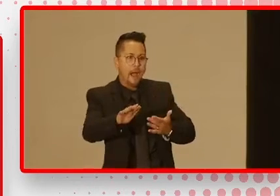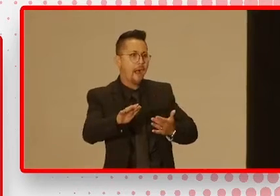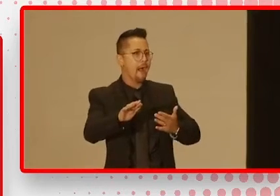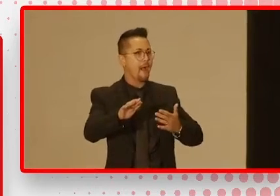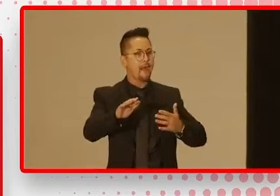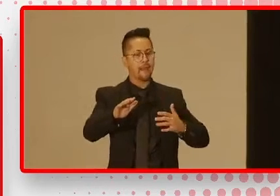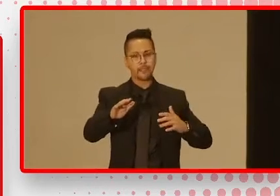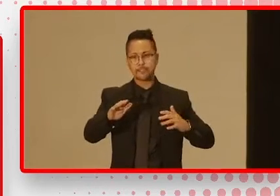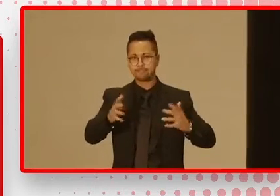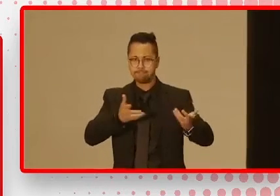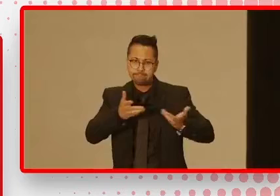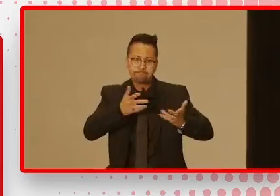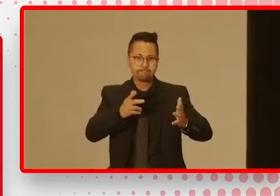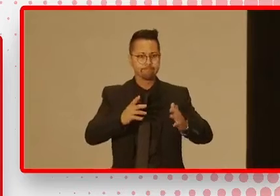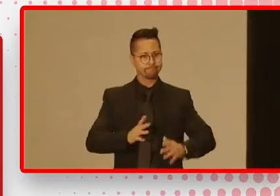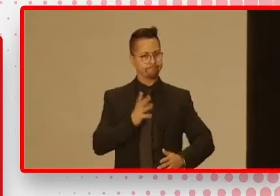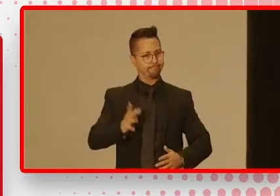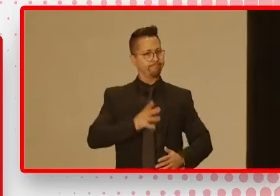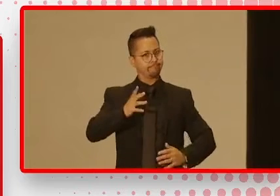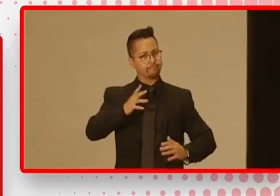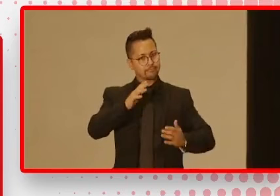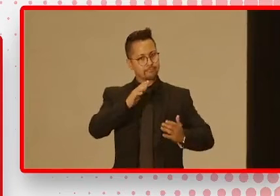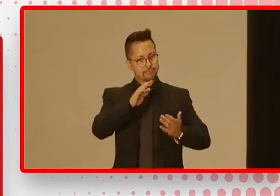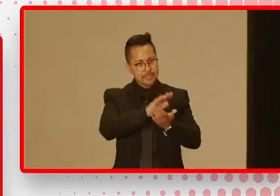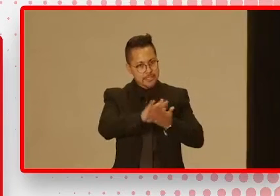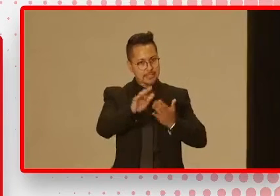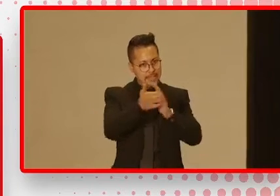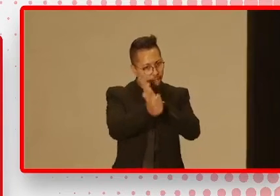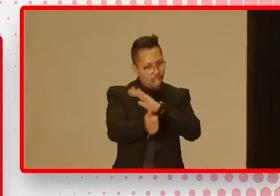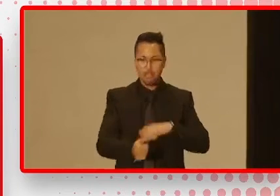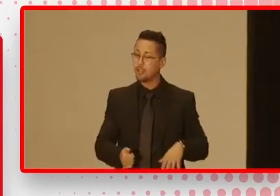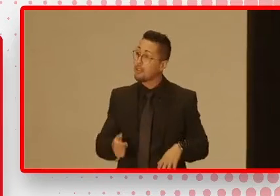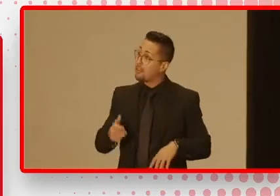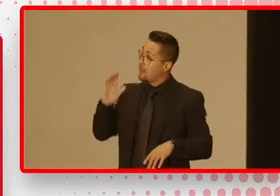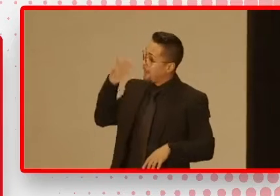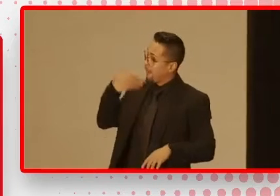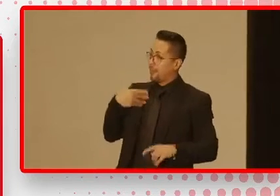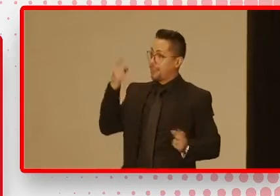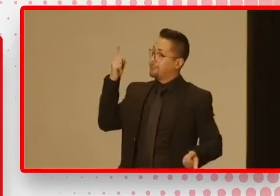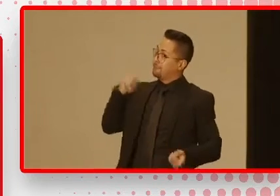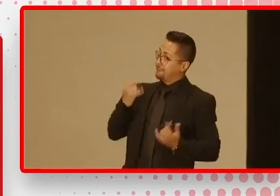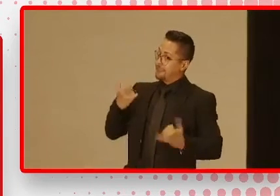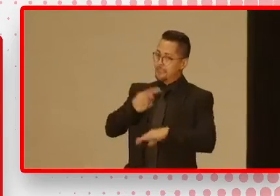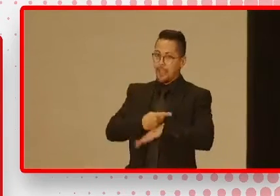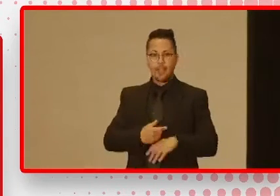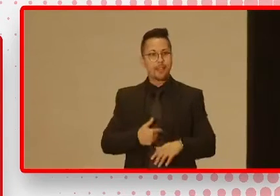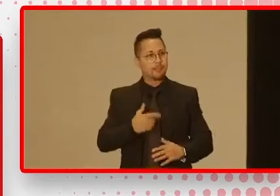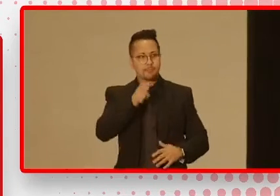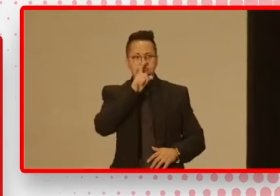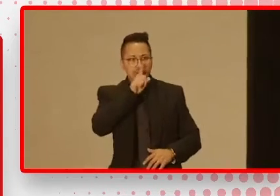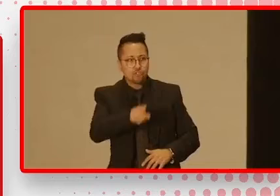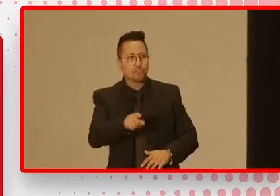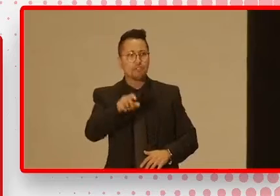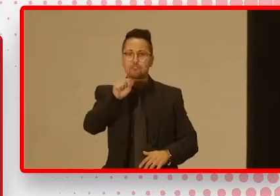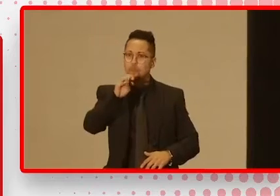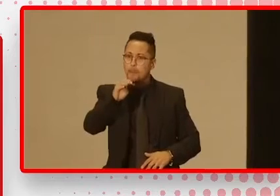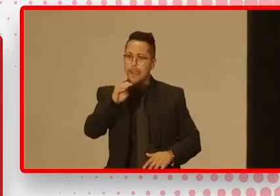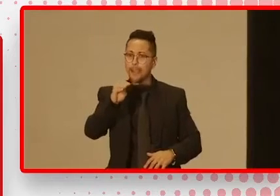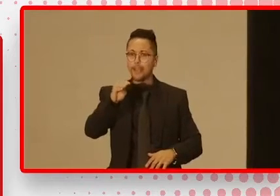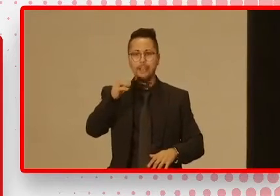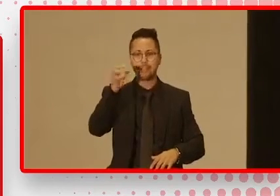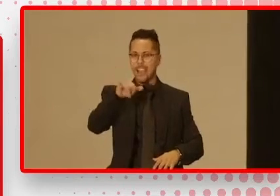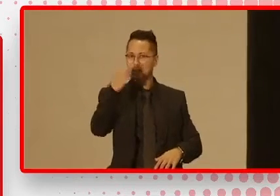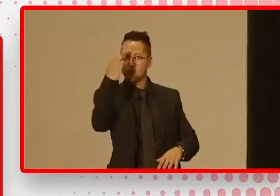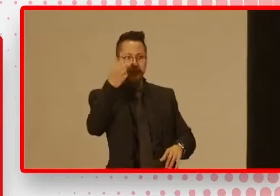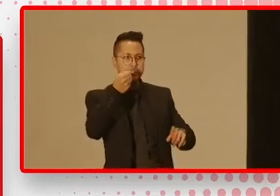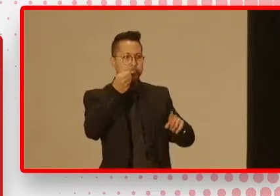that's dwindling these days. I'm not sure if social media and texting have anything to do with it, but I'm a mother of 3 young, well,